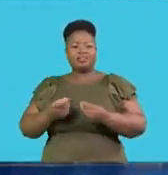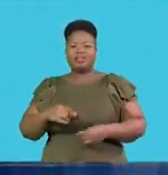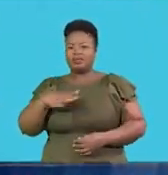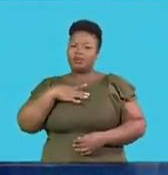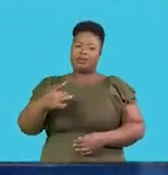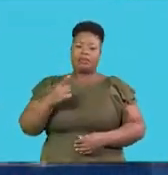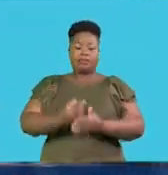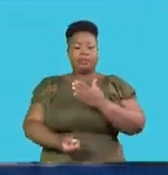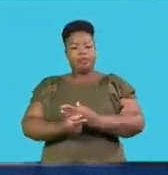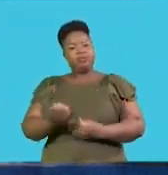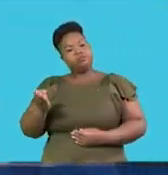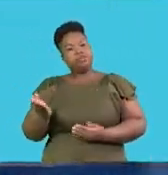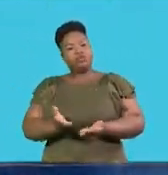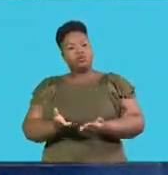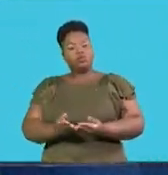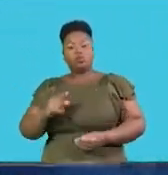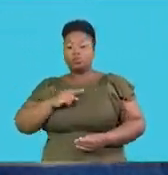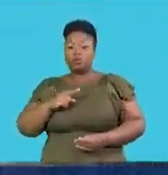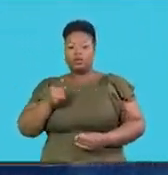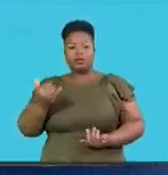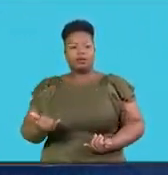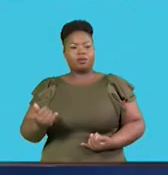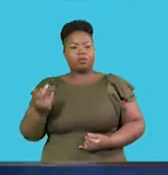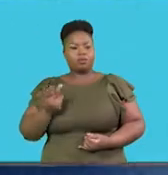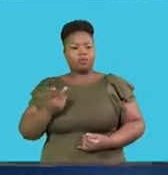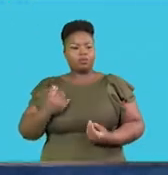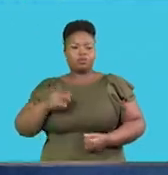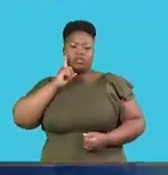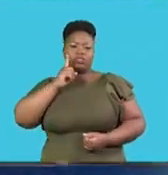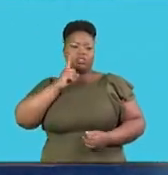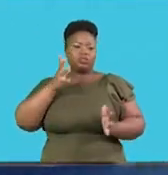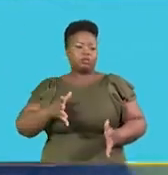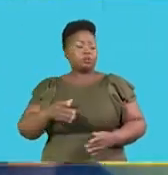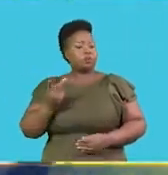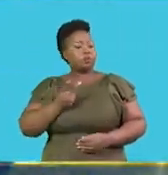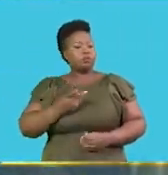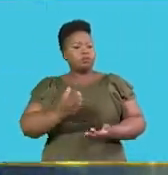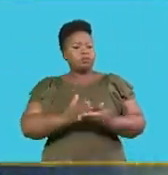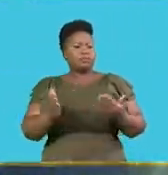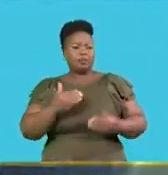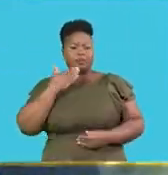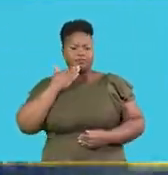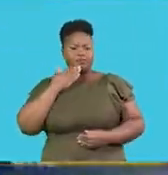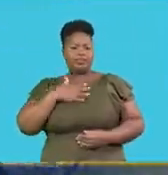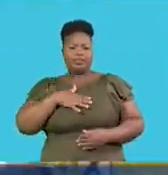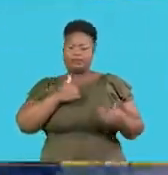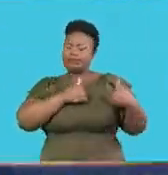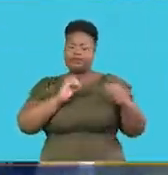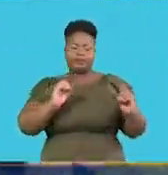ezenzekayo, ekuquka kuzo ukungathathi xanduva kootitshalabo nokungabikho kokhuseleko